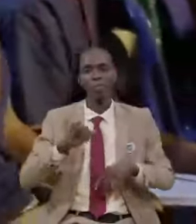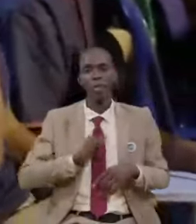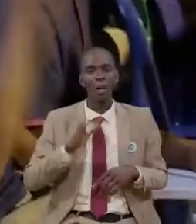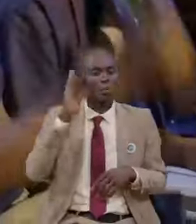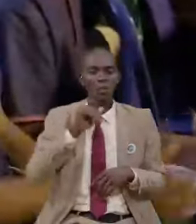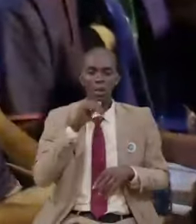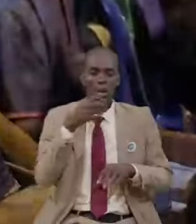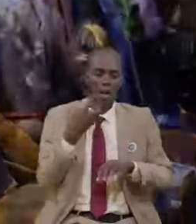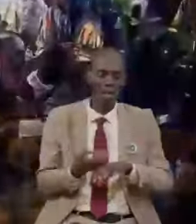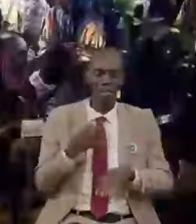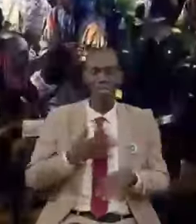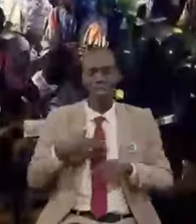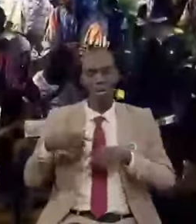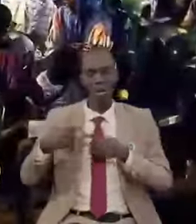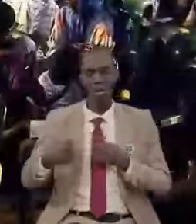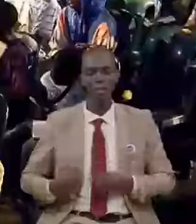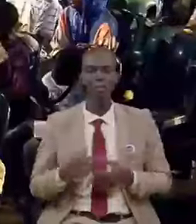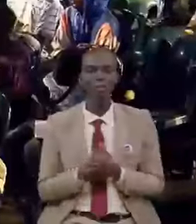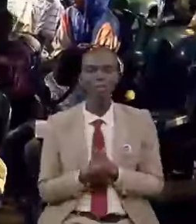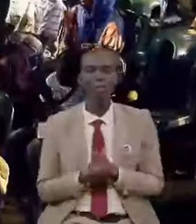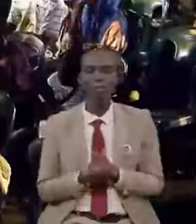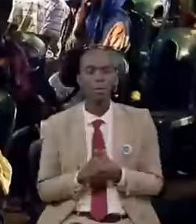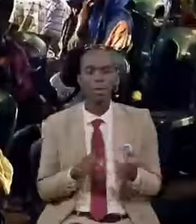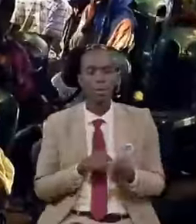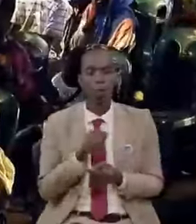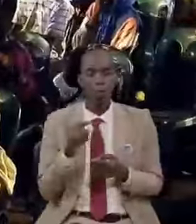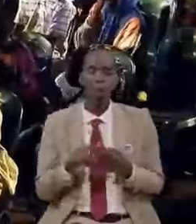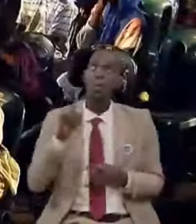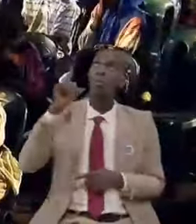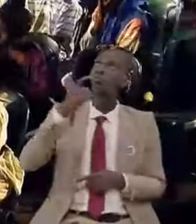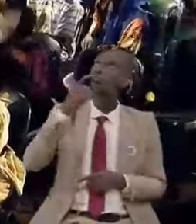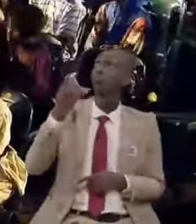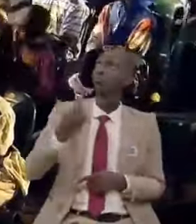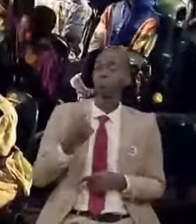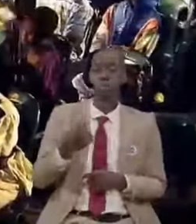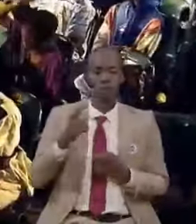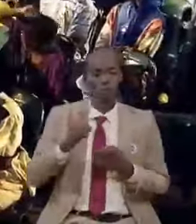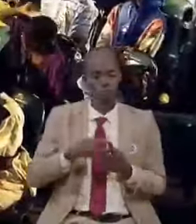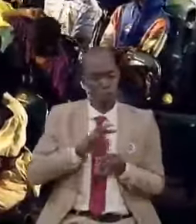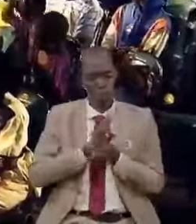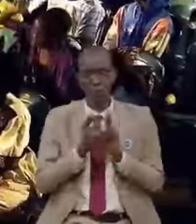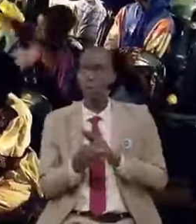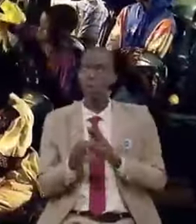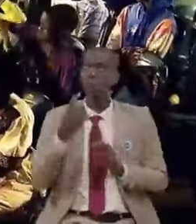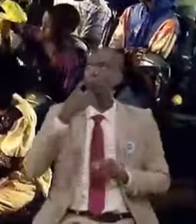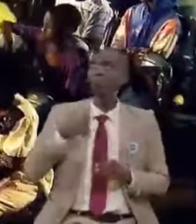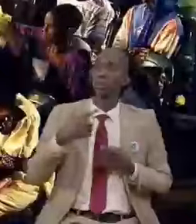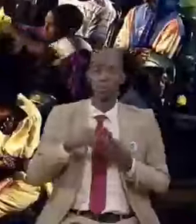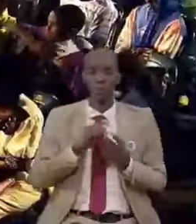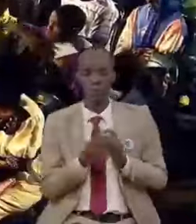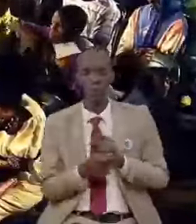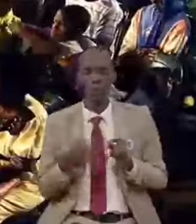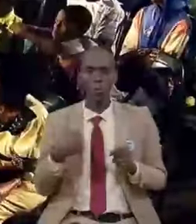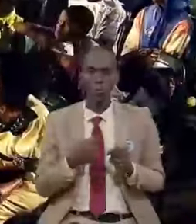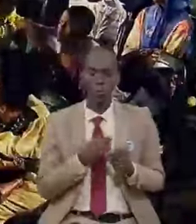When he tells us to repent and he tells us to turn, we turn. We confess our sins and we